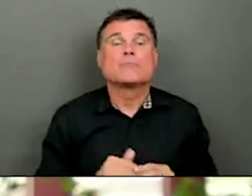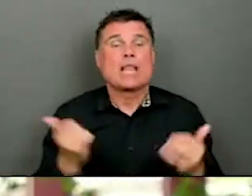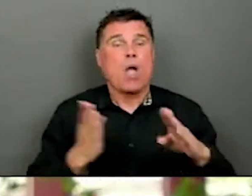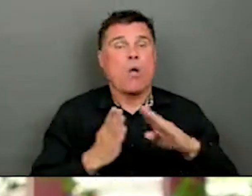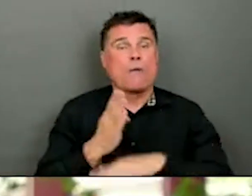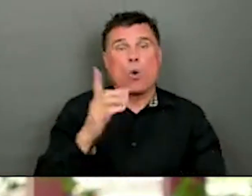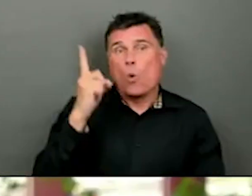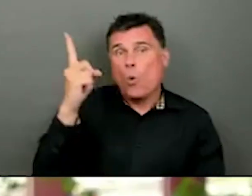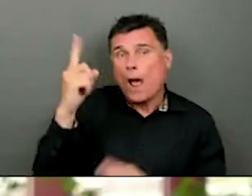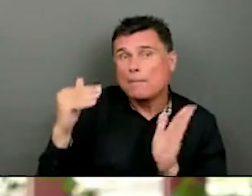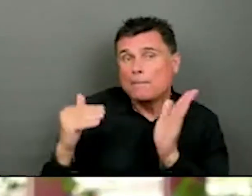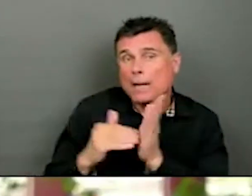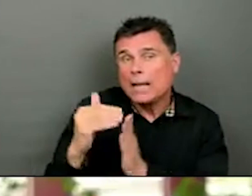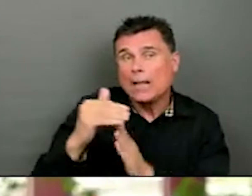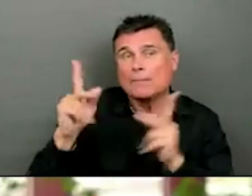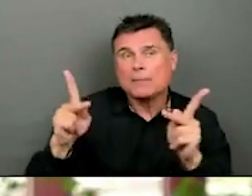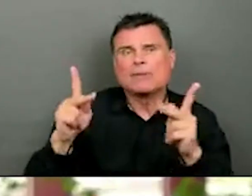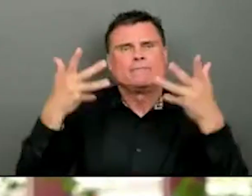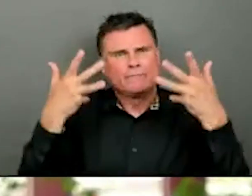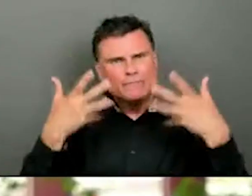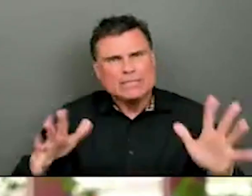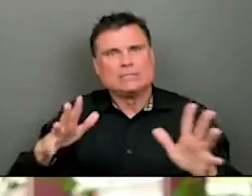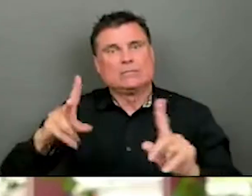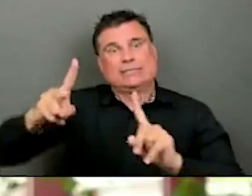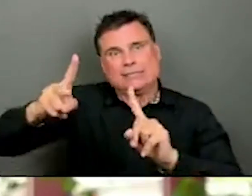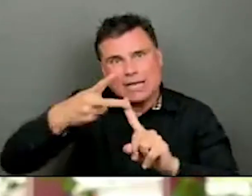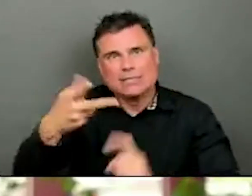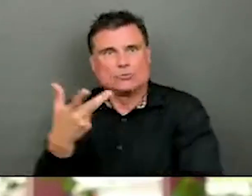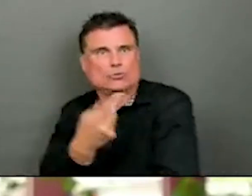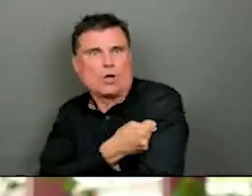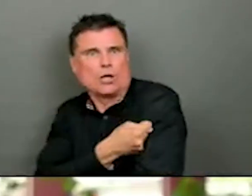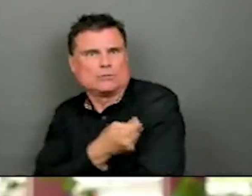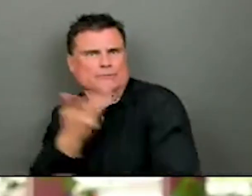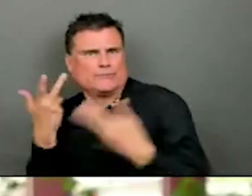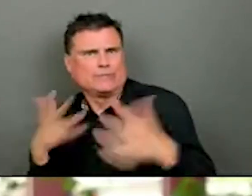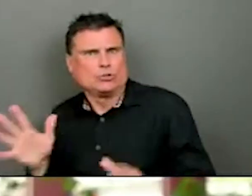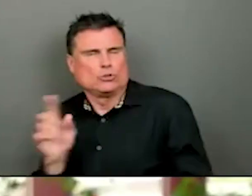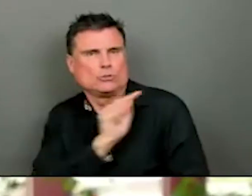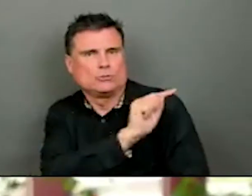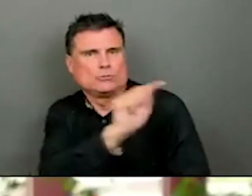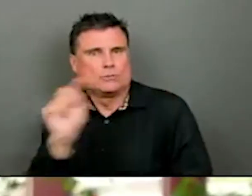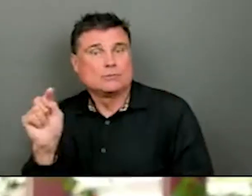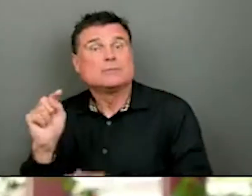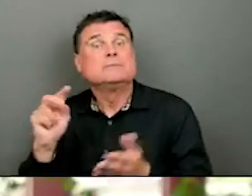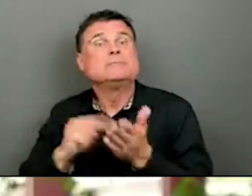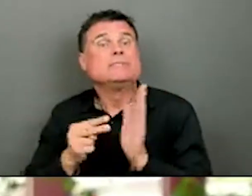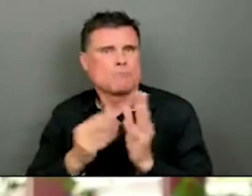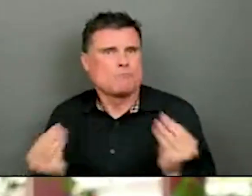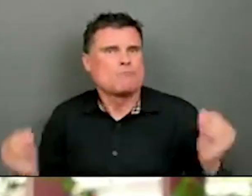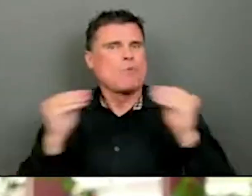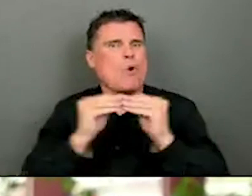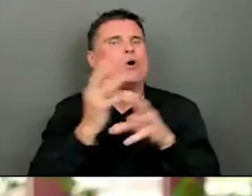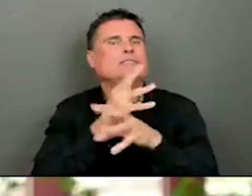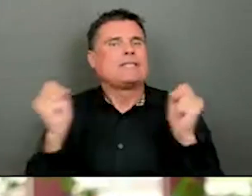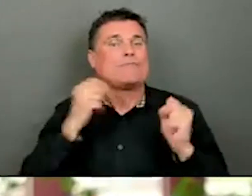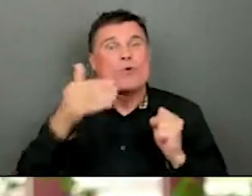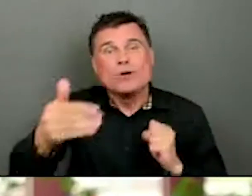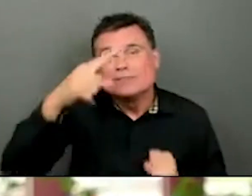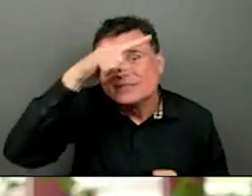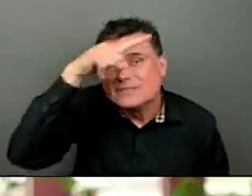immunized. This gives us a strong foundation for our summer ahead, a summer of hope and a summer of